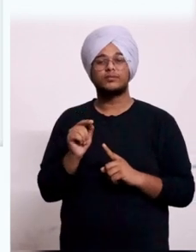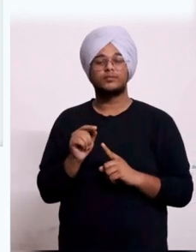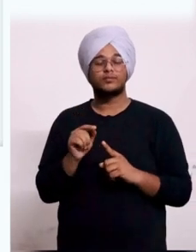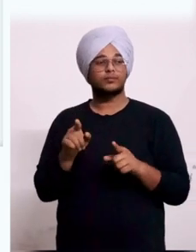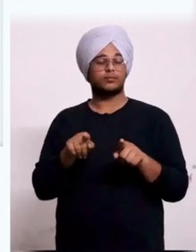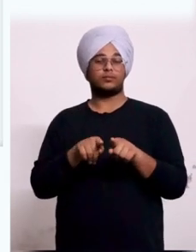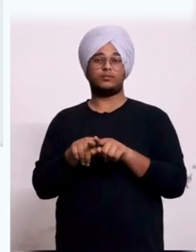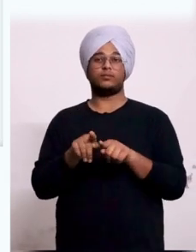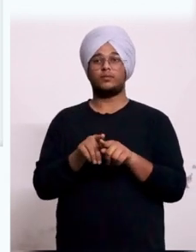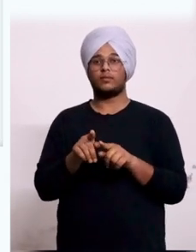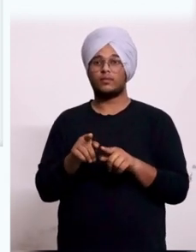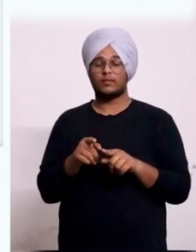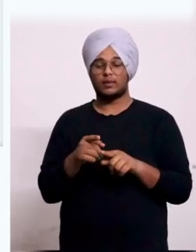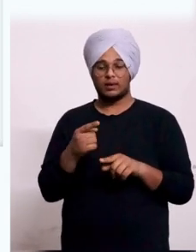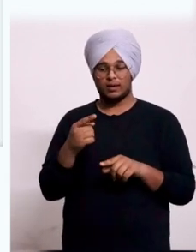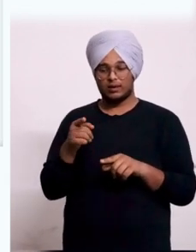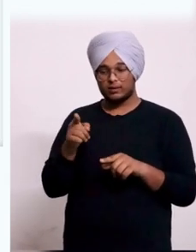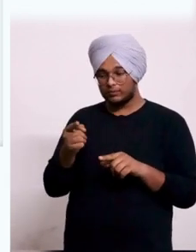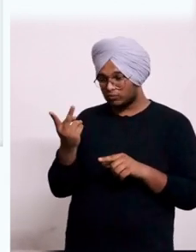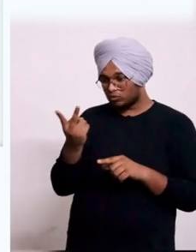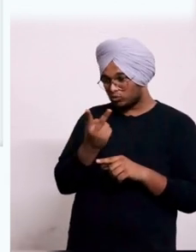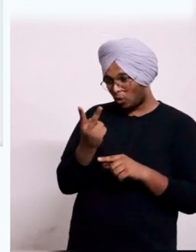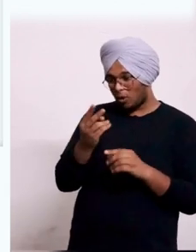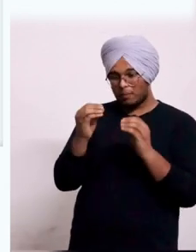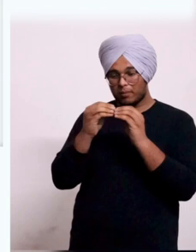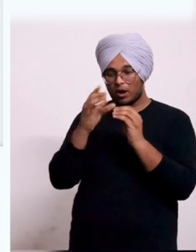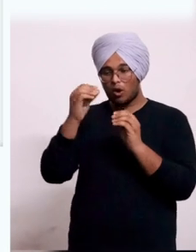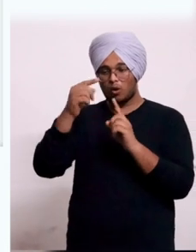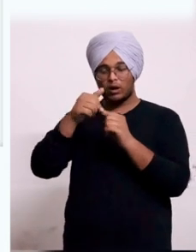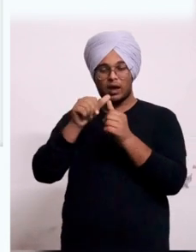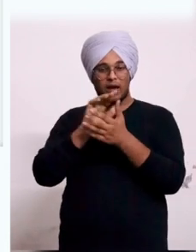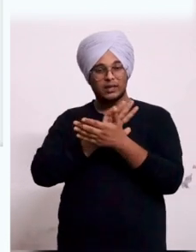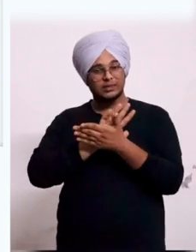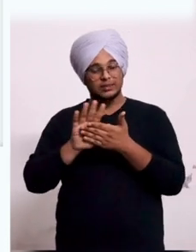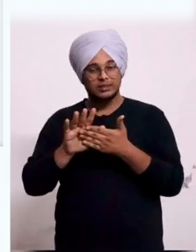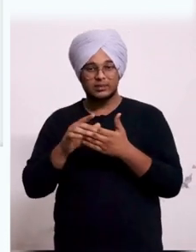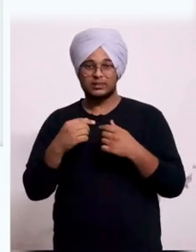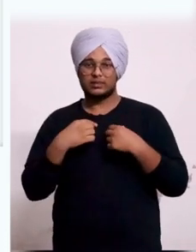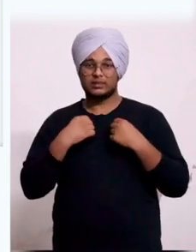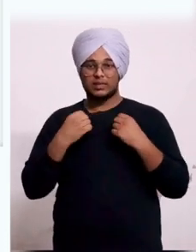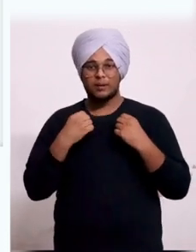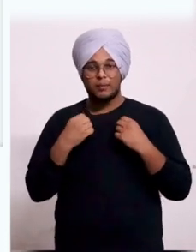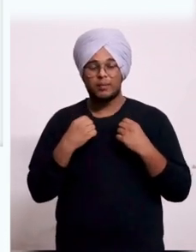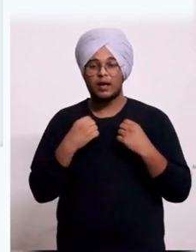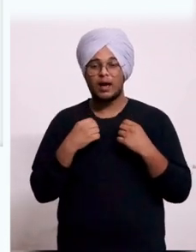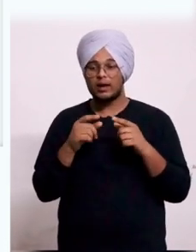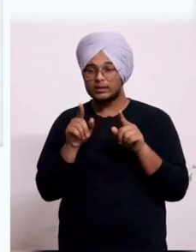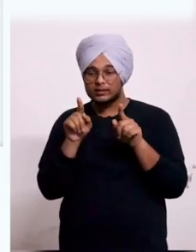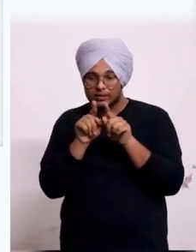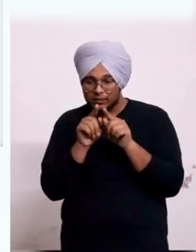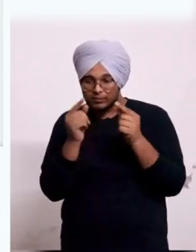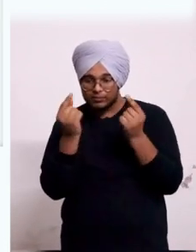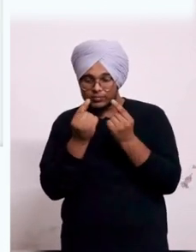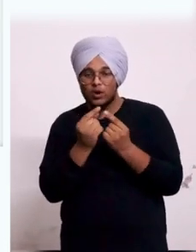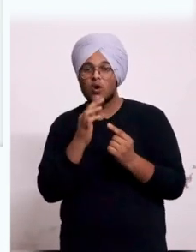is certain is that these two botehs from the Cotsen fragment were not